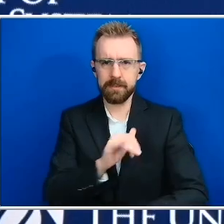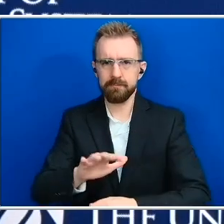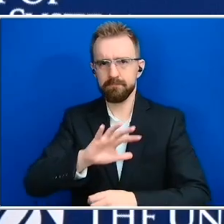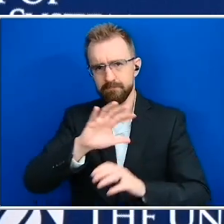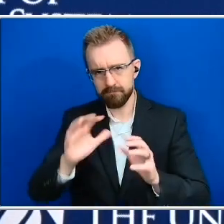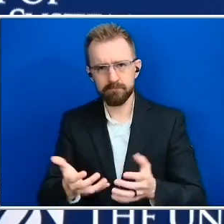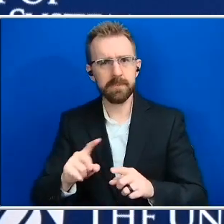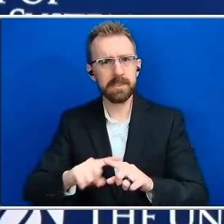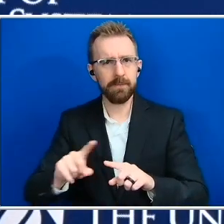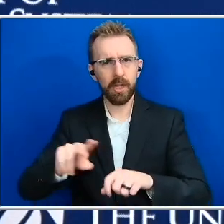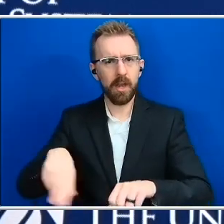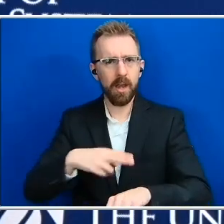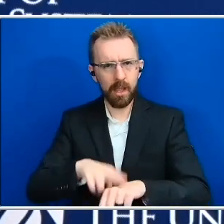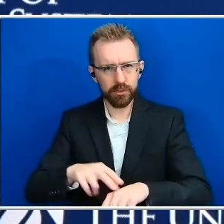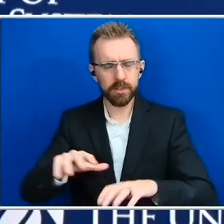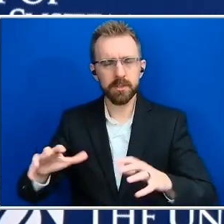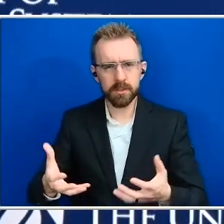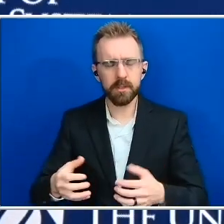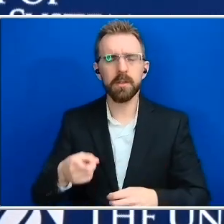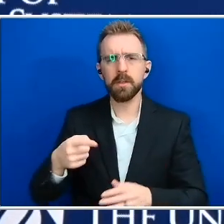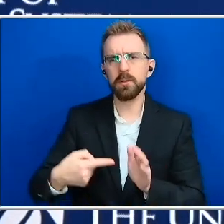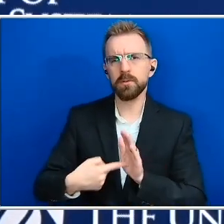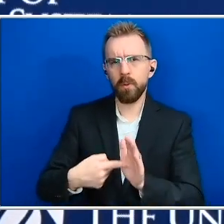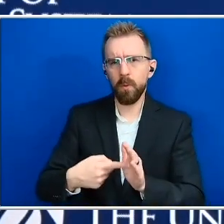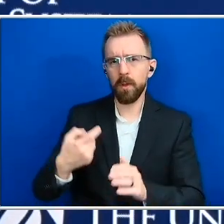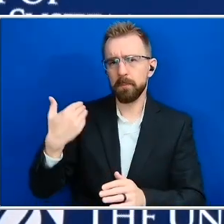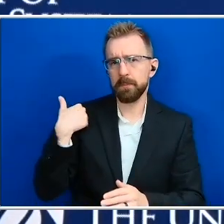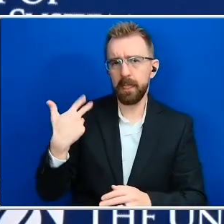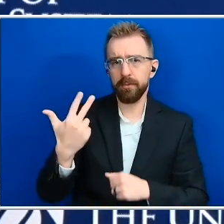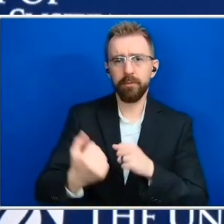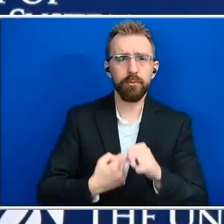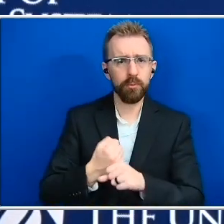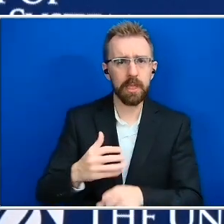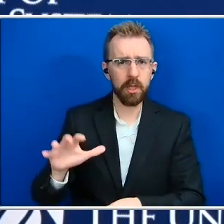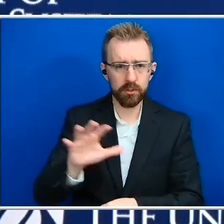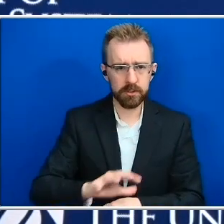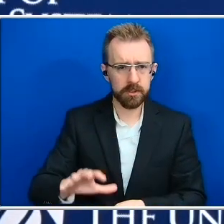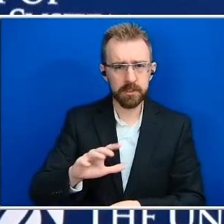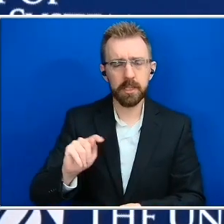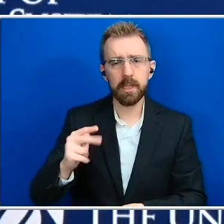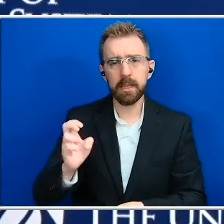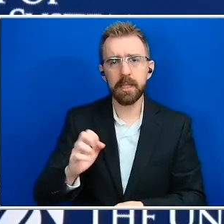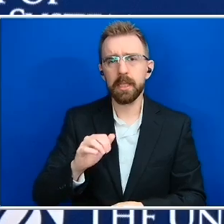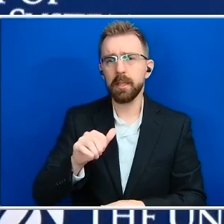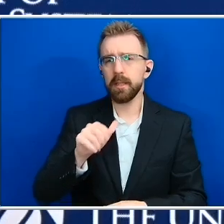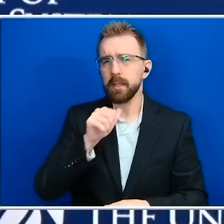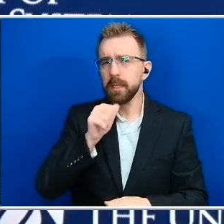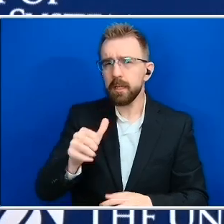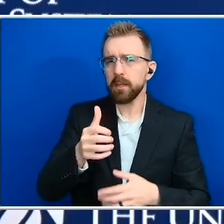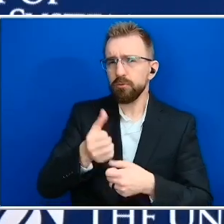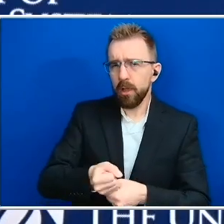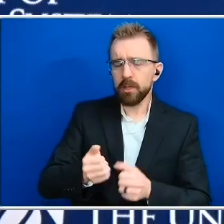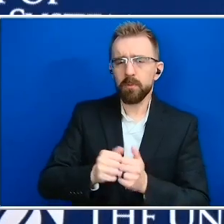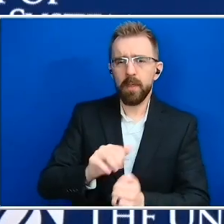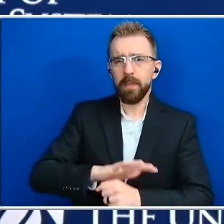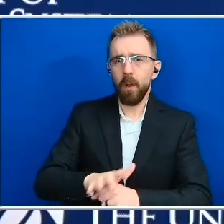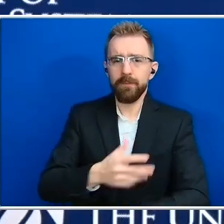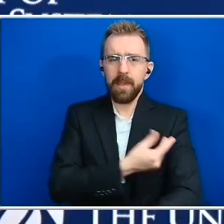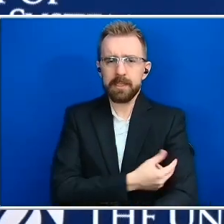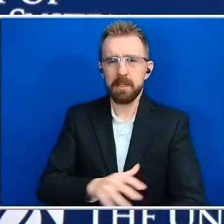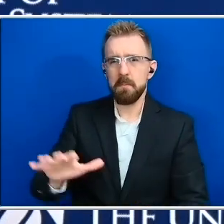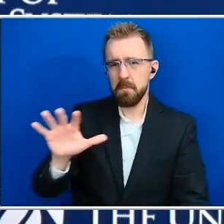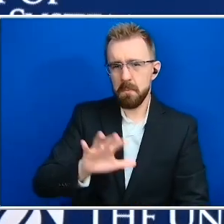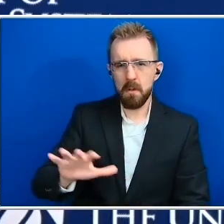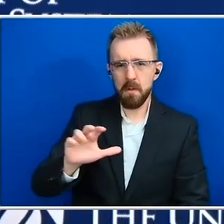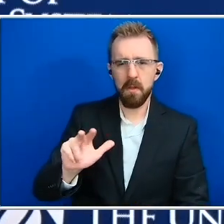showed was that for the past 3 years or so, the mistrust in COVID vaccines has hovered around that 35 to